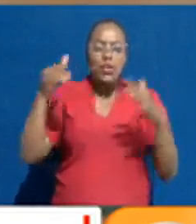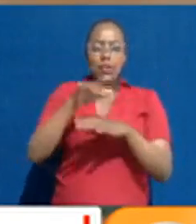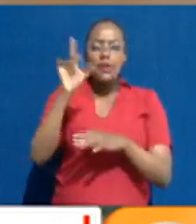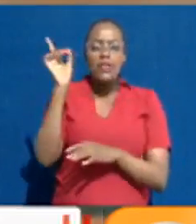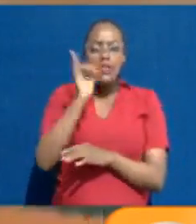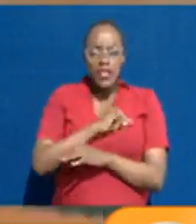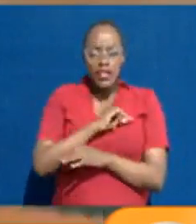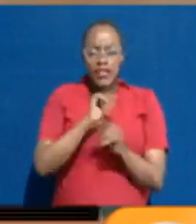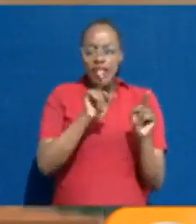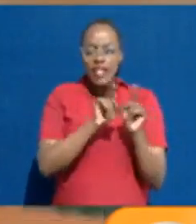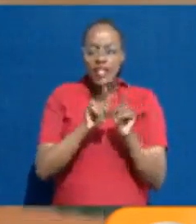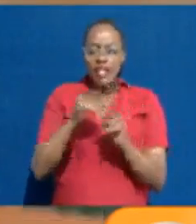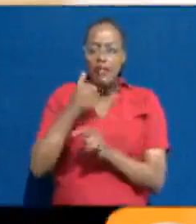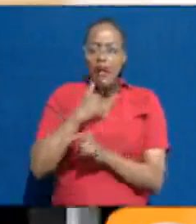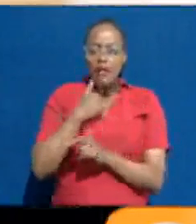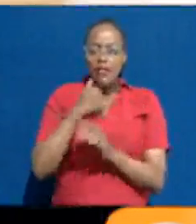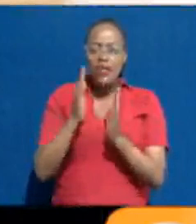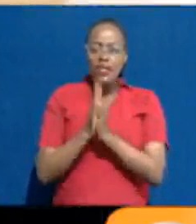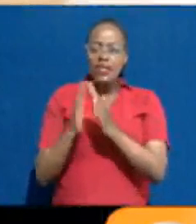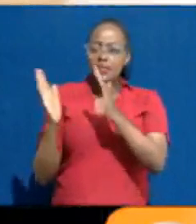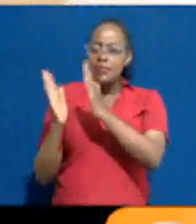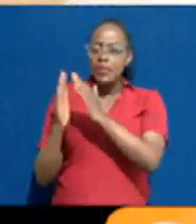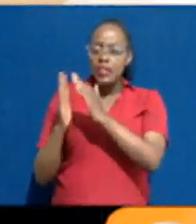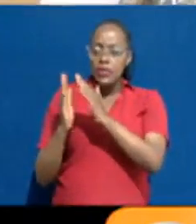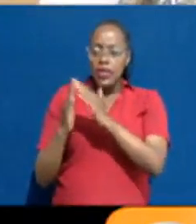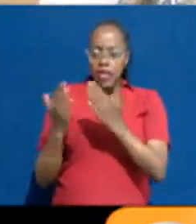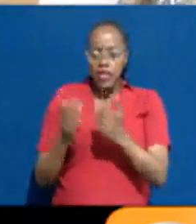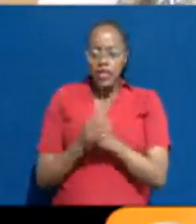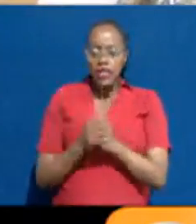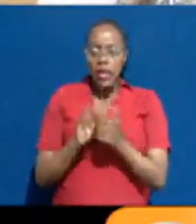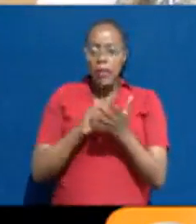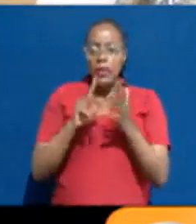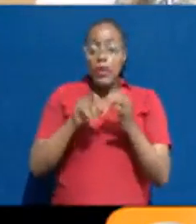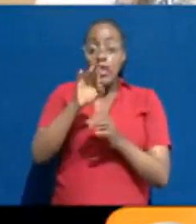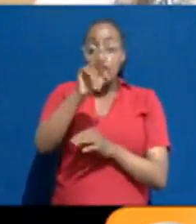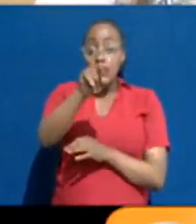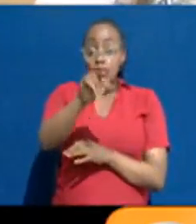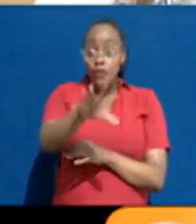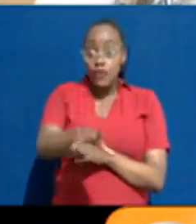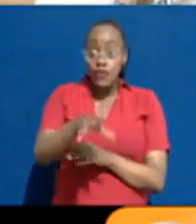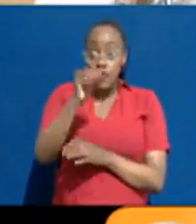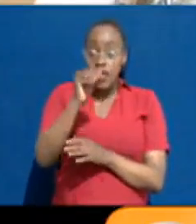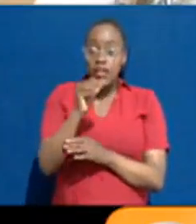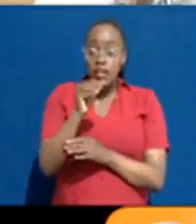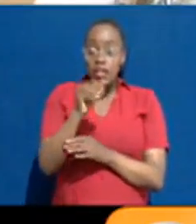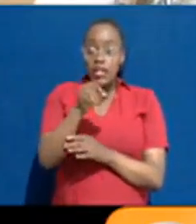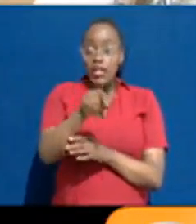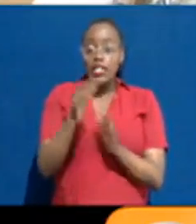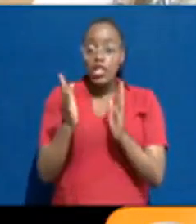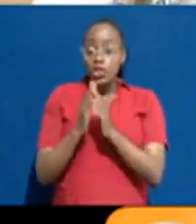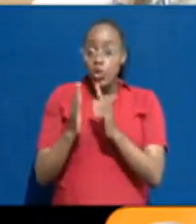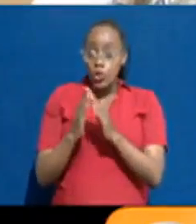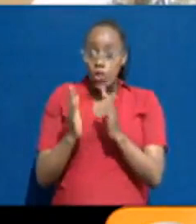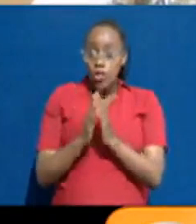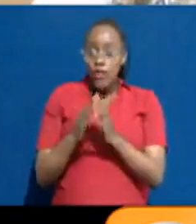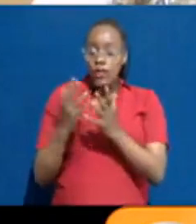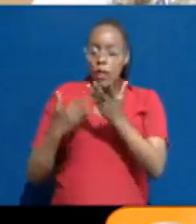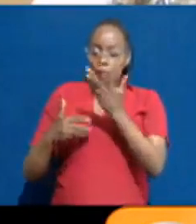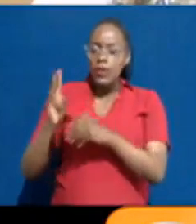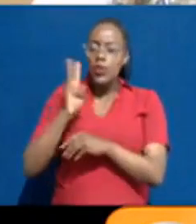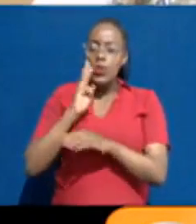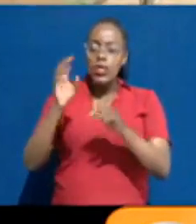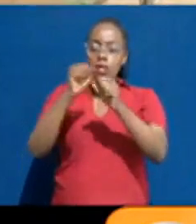mixed with the toilets and such like. Right. Yeah. So if you find that these toilets will mix, the water